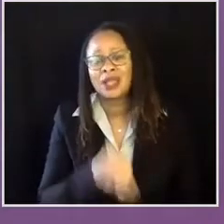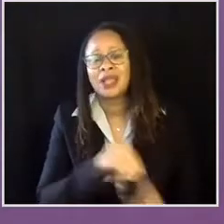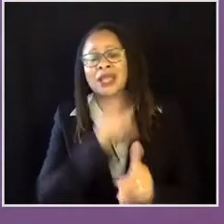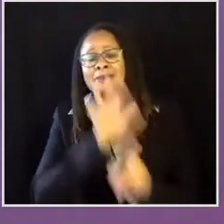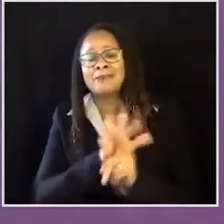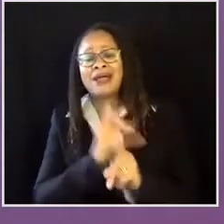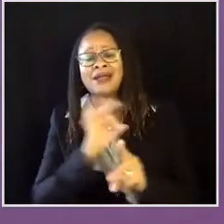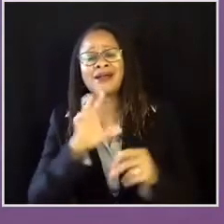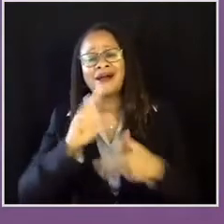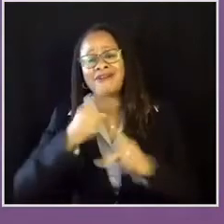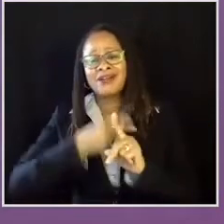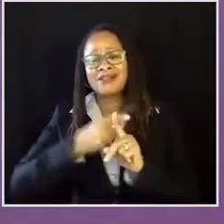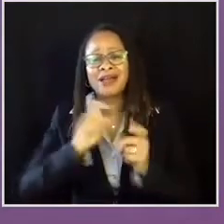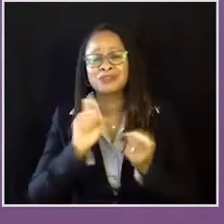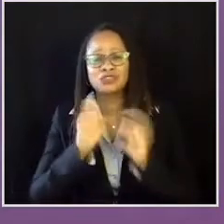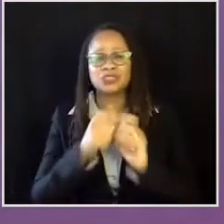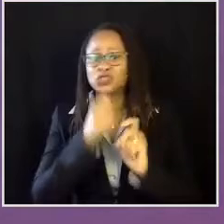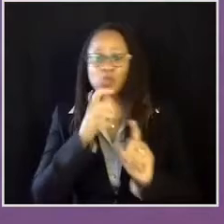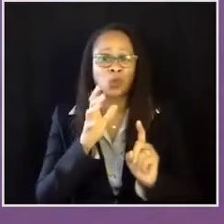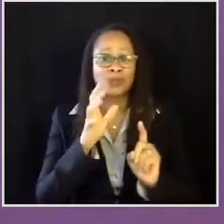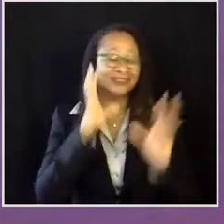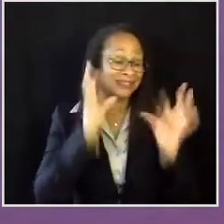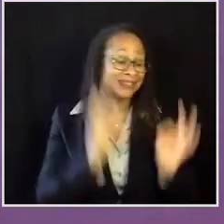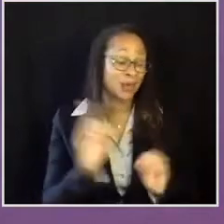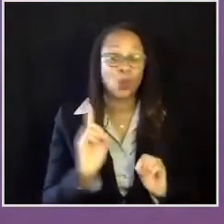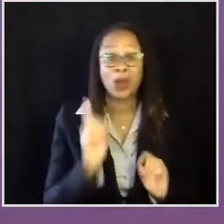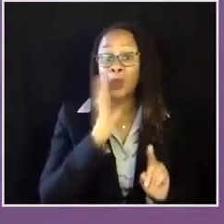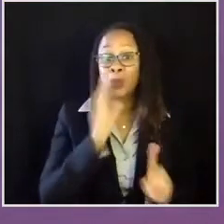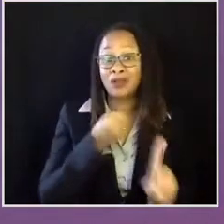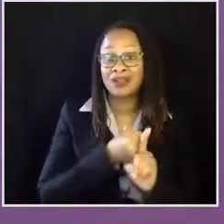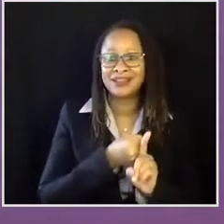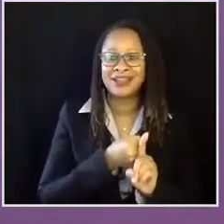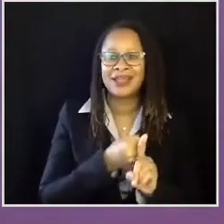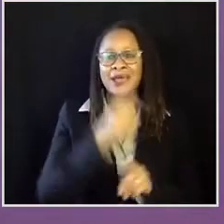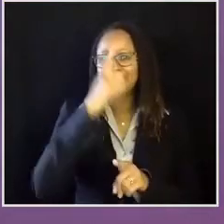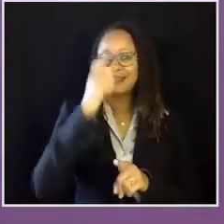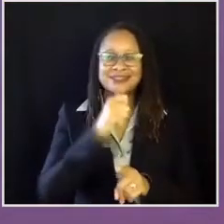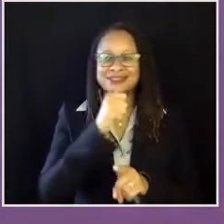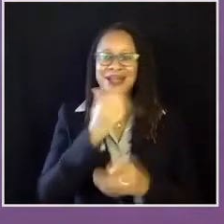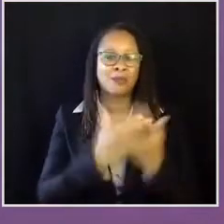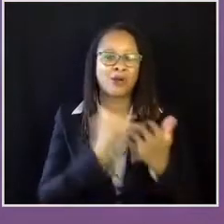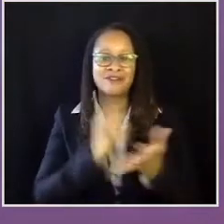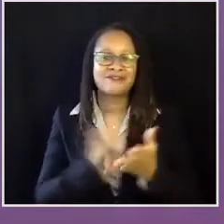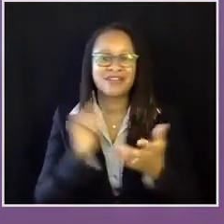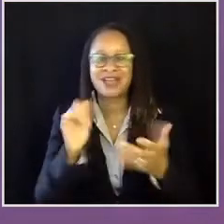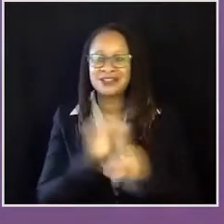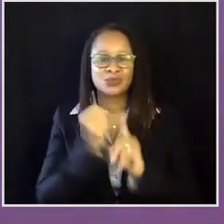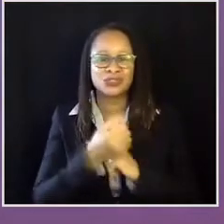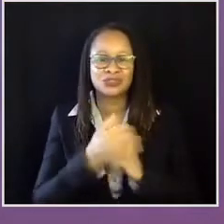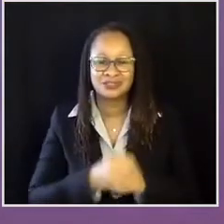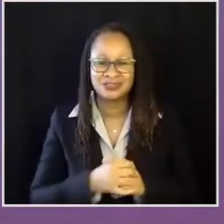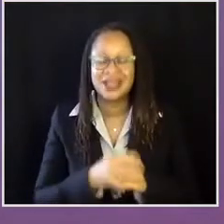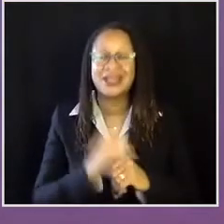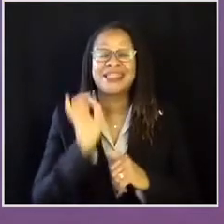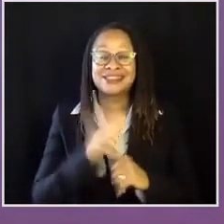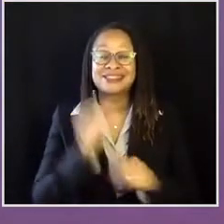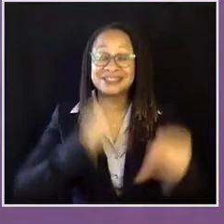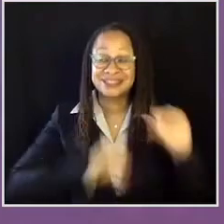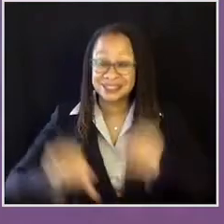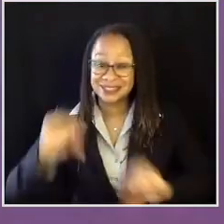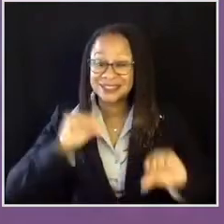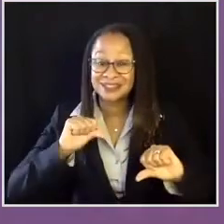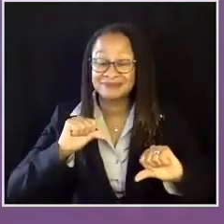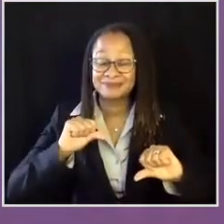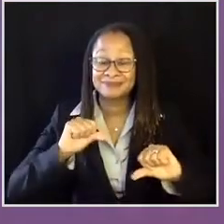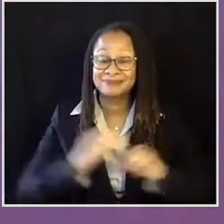pick and choose. That's because it's not a partisan phenomenon. It's science. And